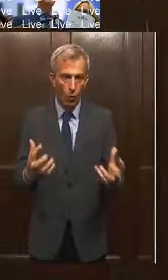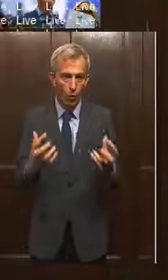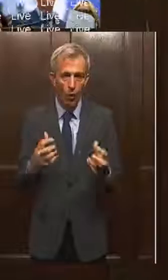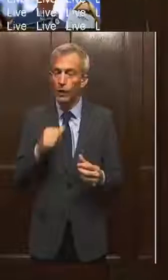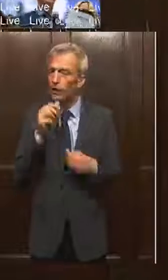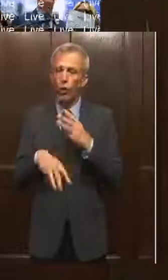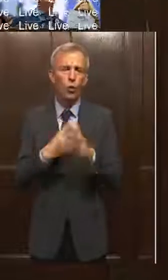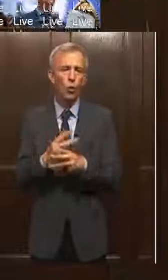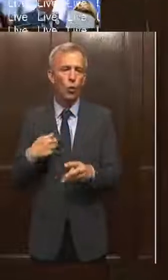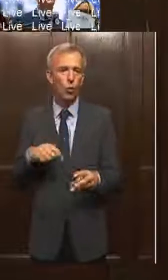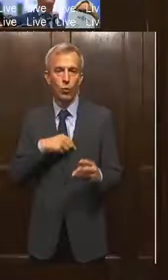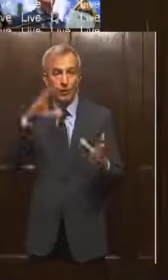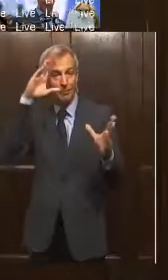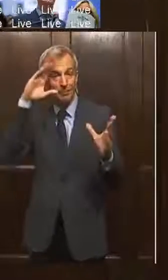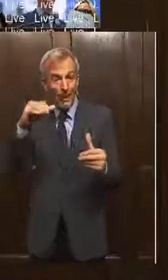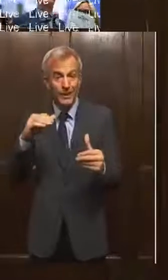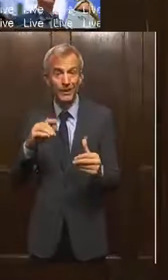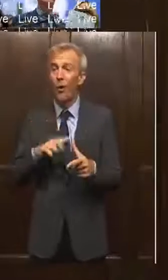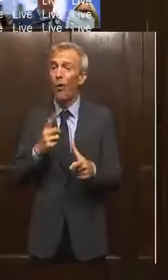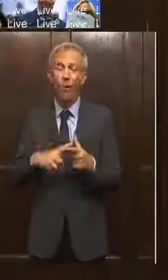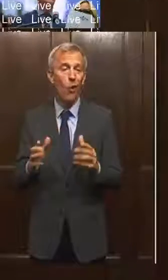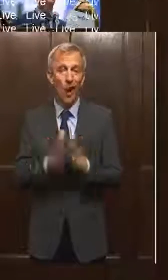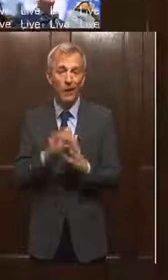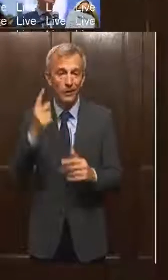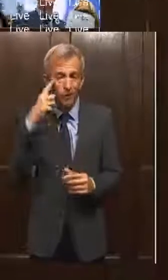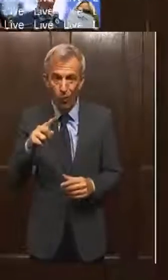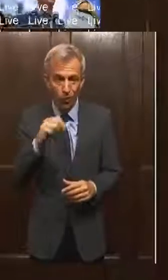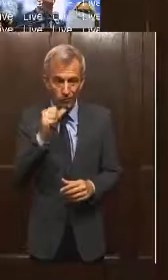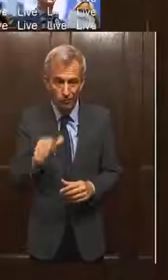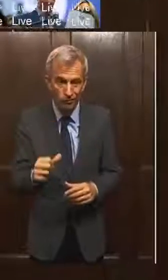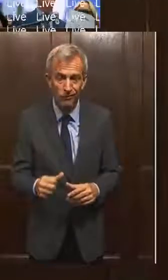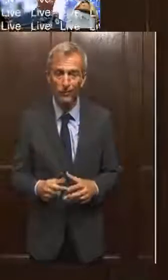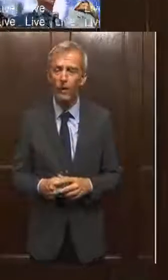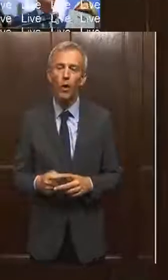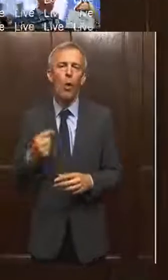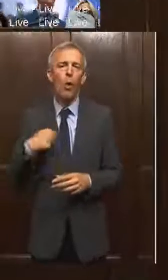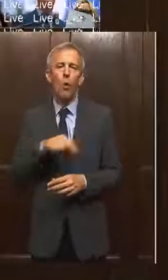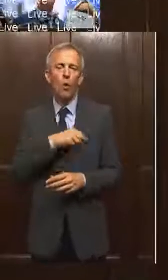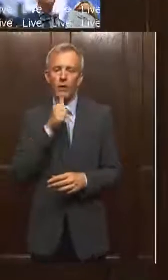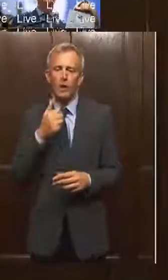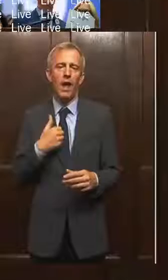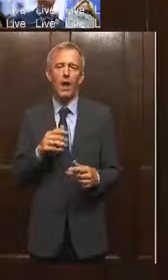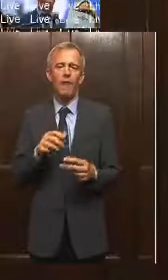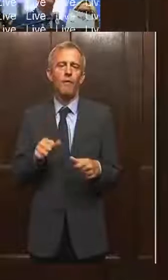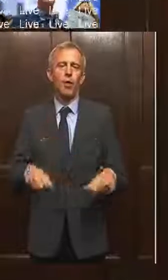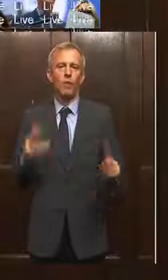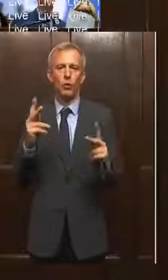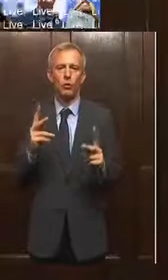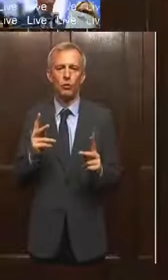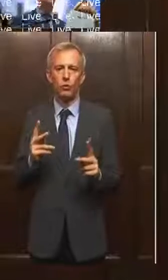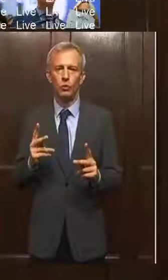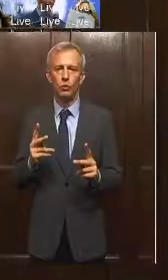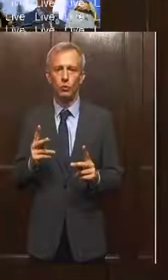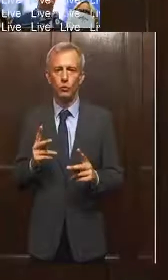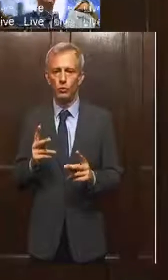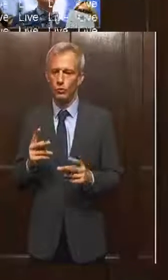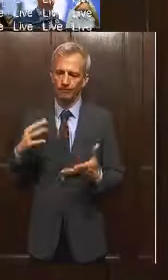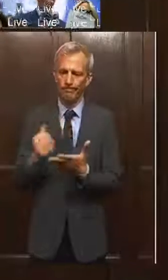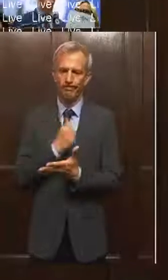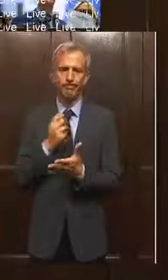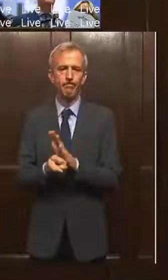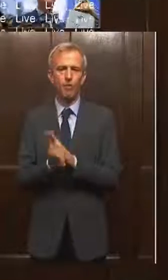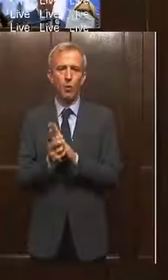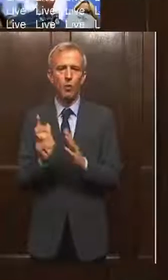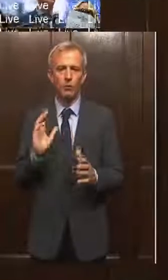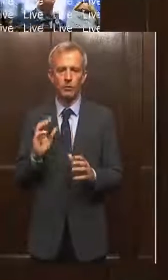expected, or that we asked for. And we didn't get to pick up the moments in our lives that we missed so much and that we had